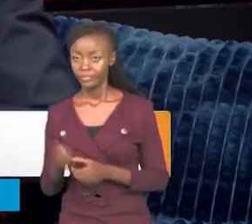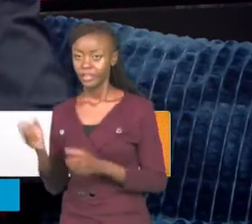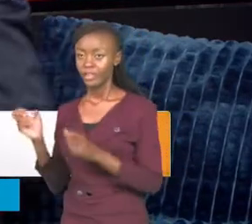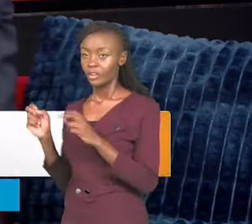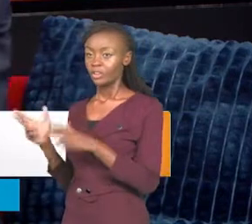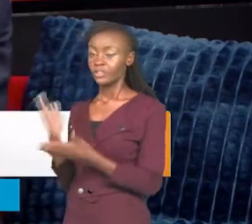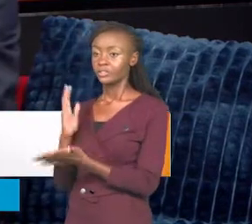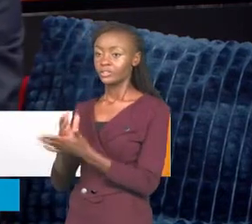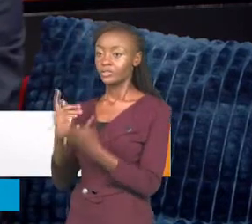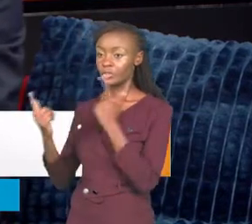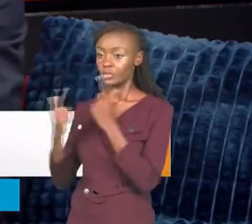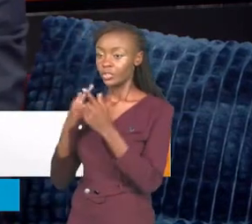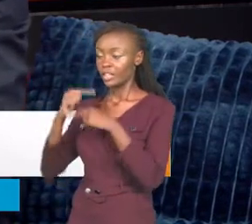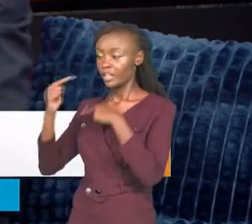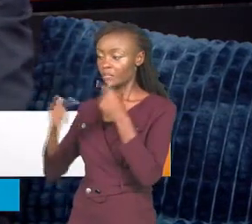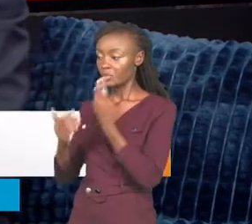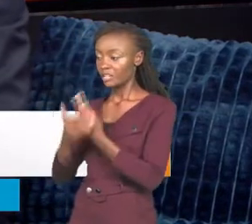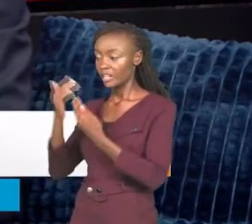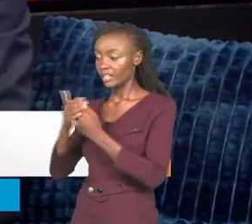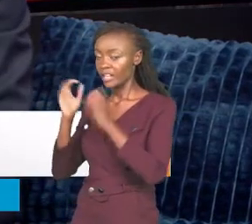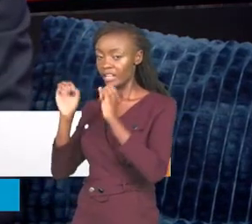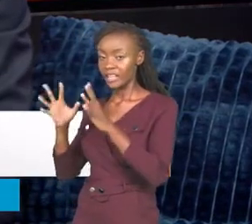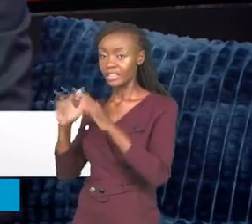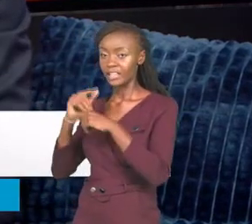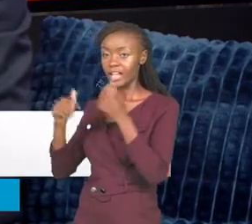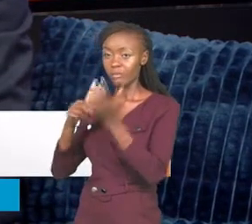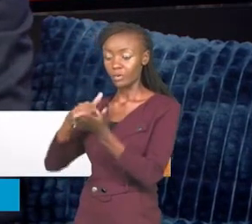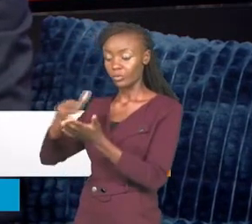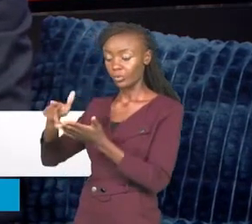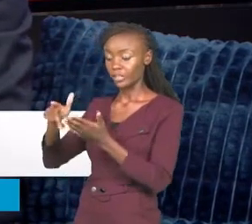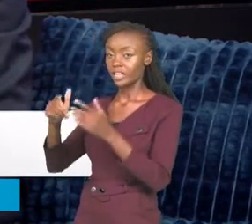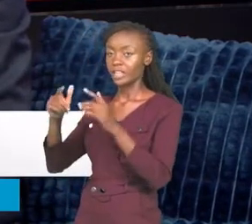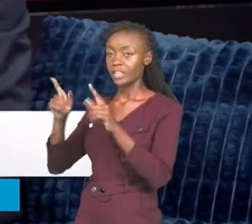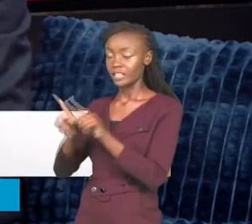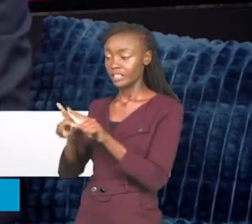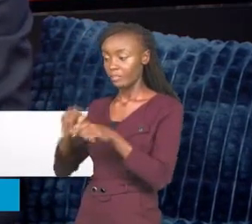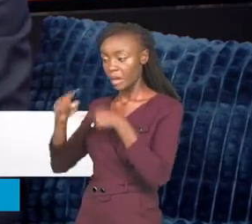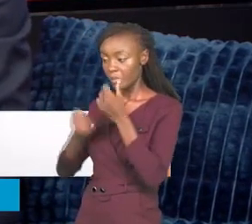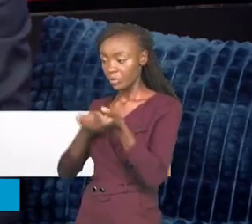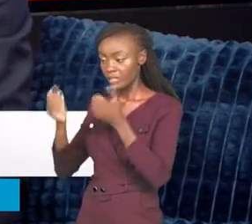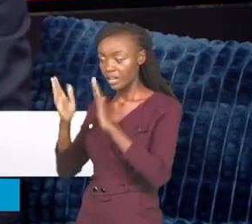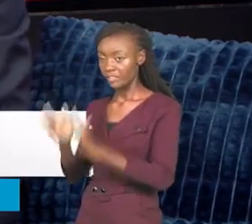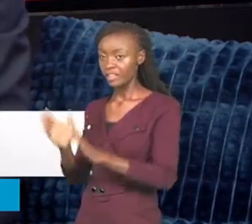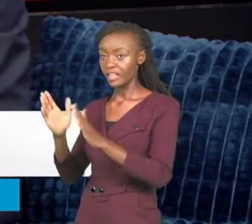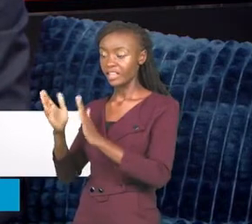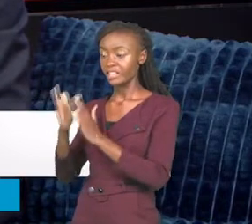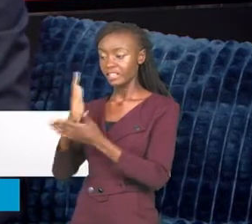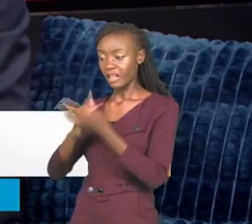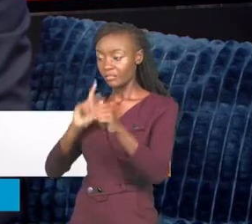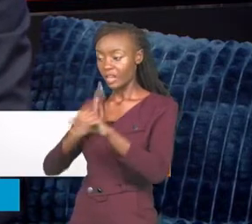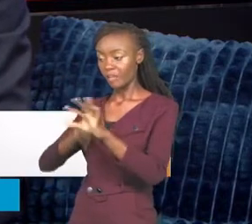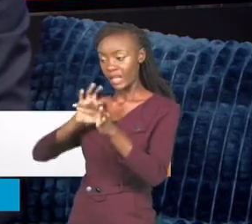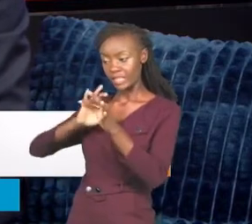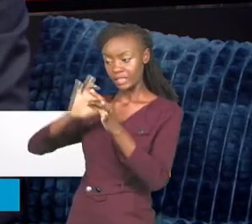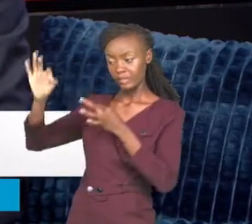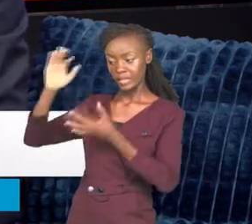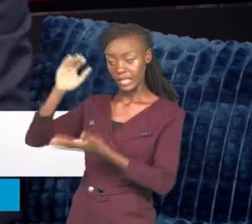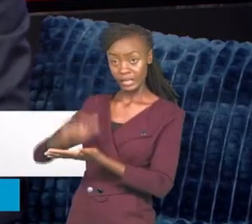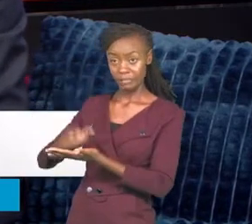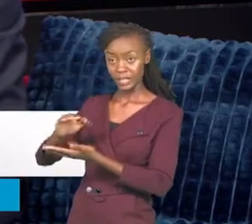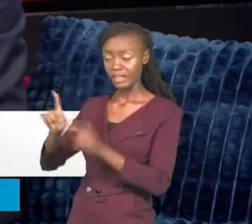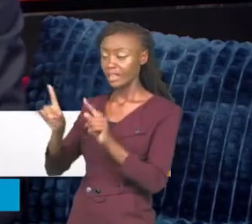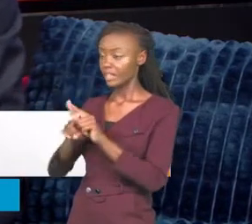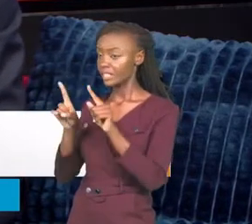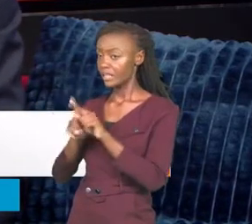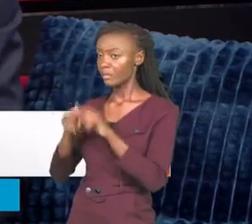we've touched on carelessness from the pedestrians, but now coming to the side of drivers, sometimes speed limit, you know, speed limit is easier